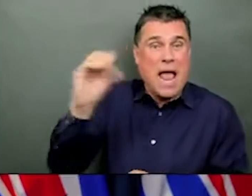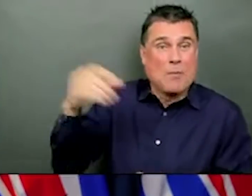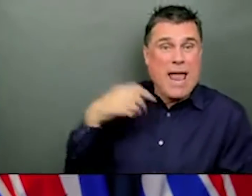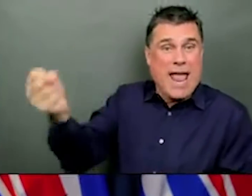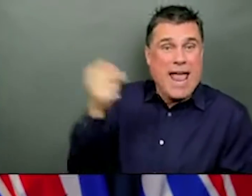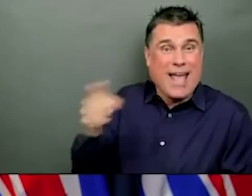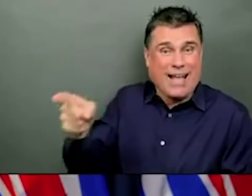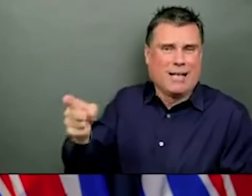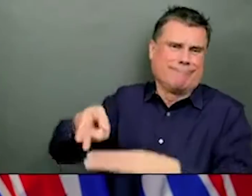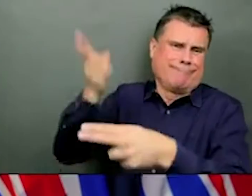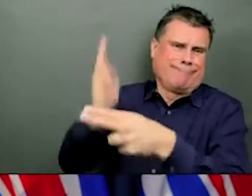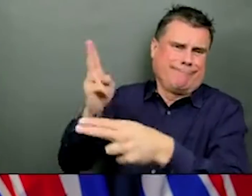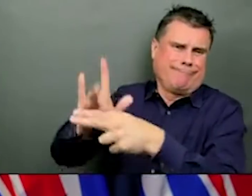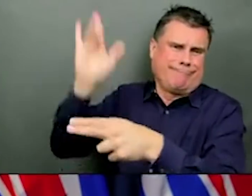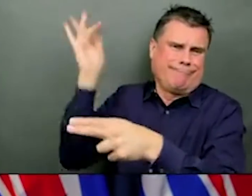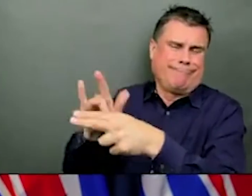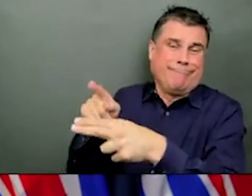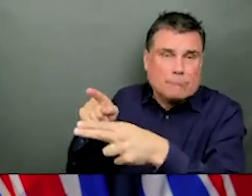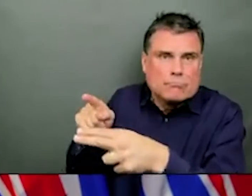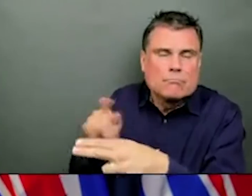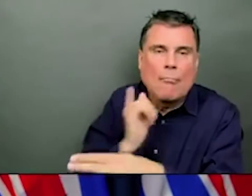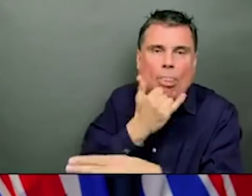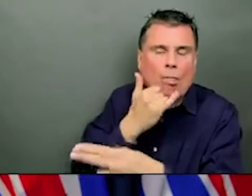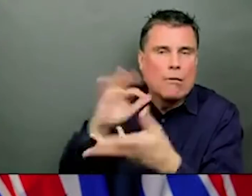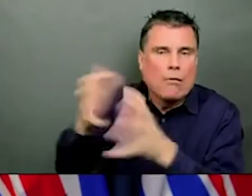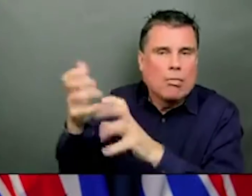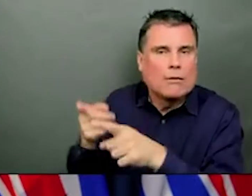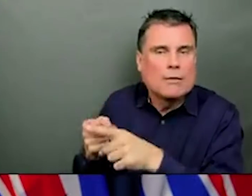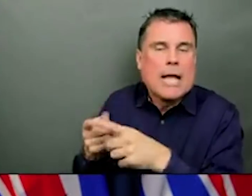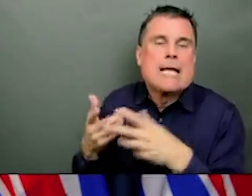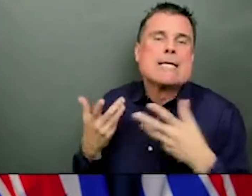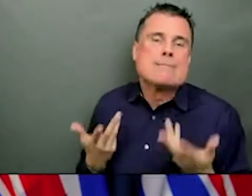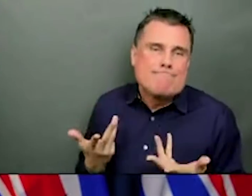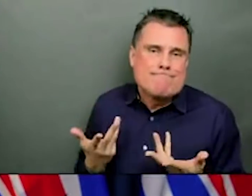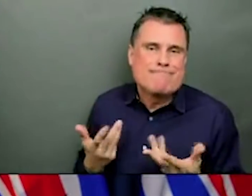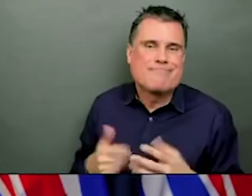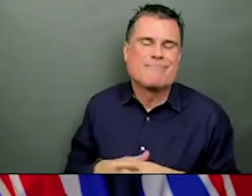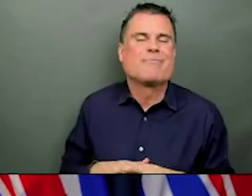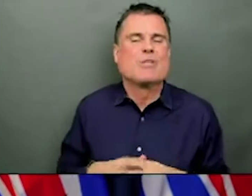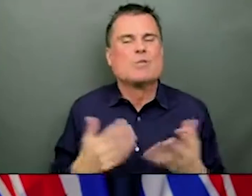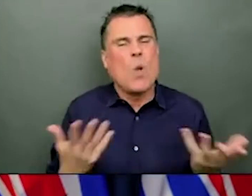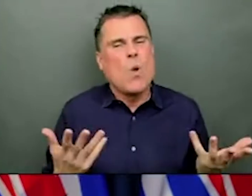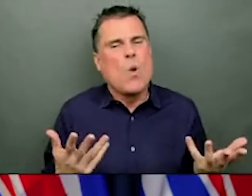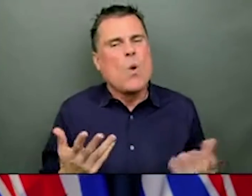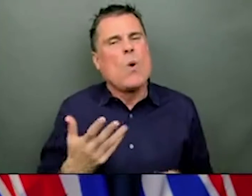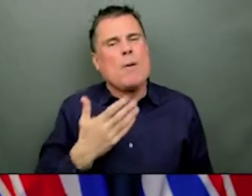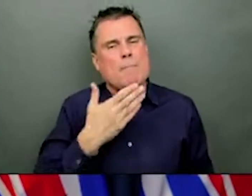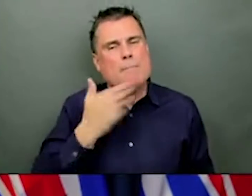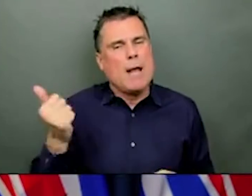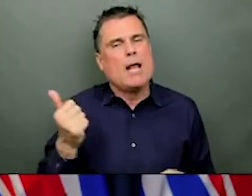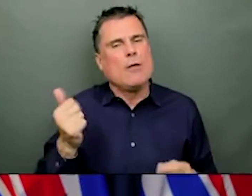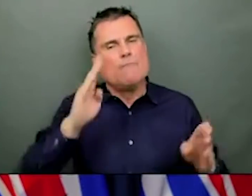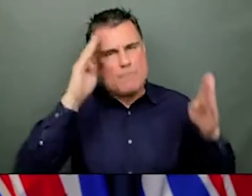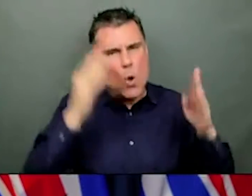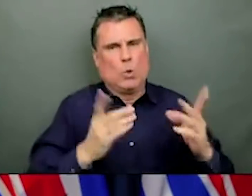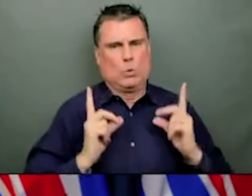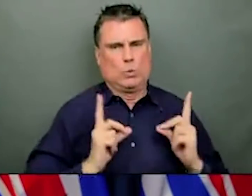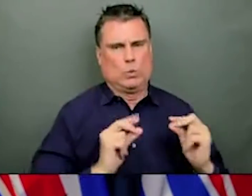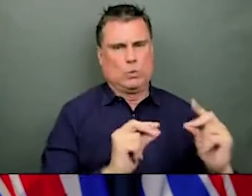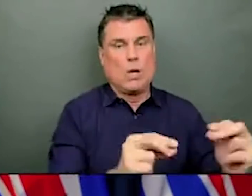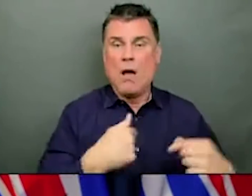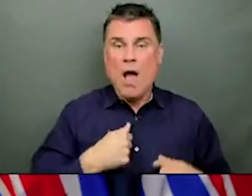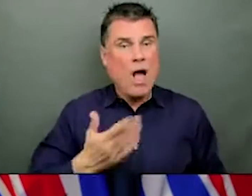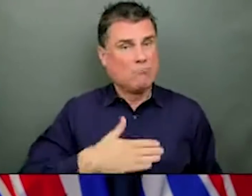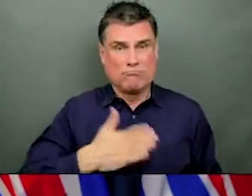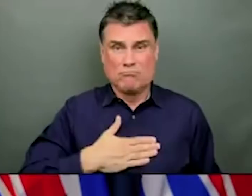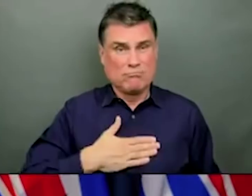didn't. They acknowledged that, and I think we need to move on. I'm happy to accept responsibility and blame for this if that's what British Columbians